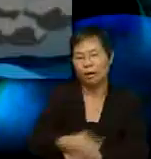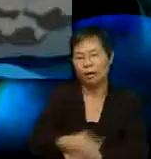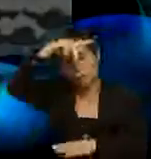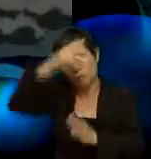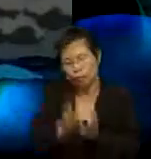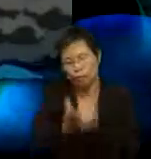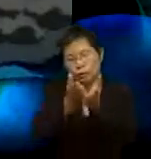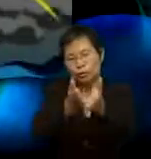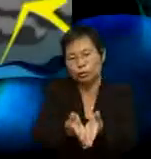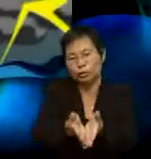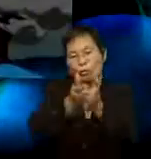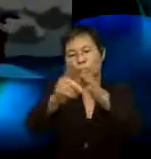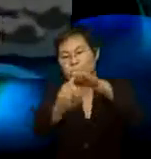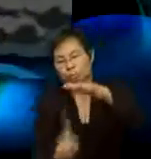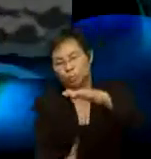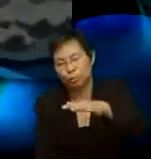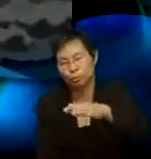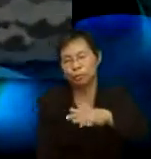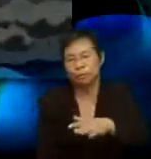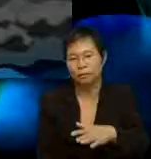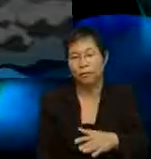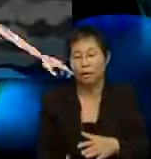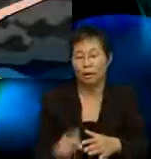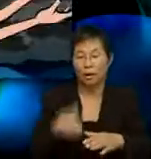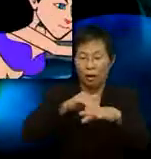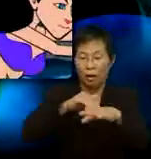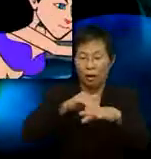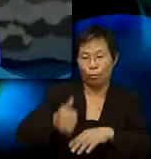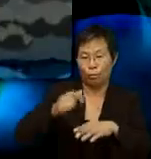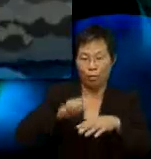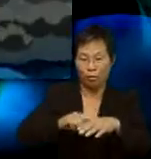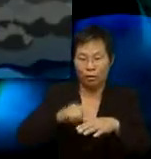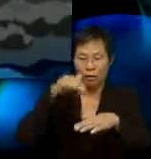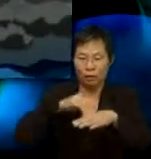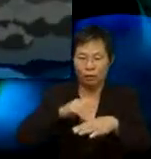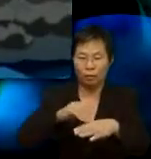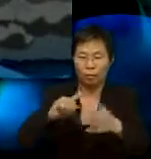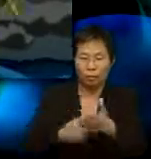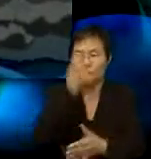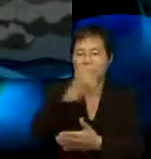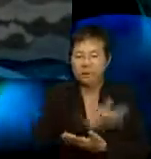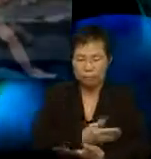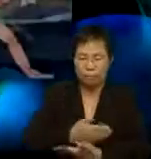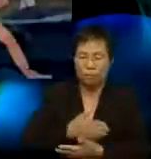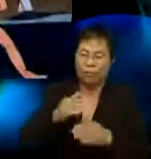prince's ship began to sink. At once, the little mermaid dived into the water.